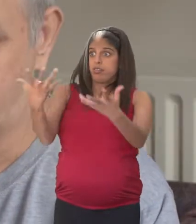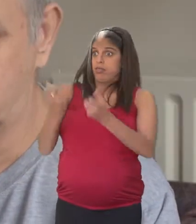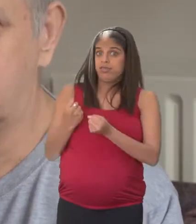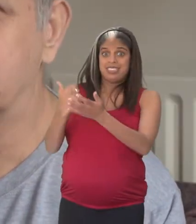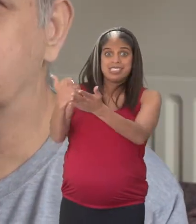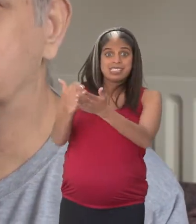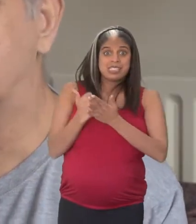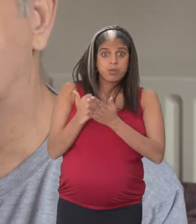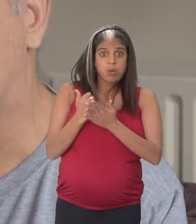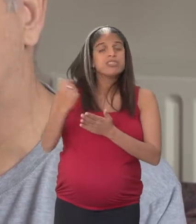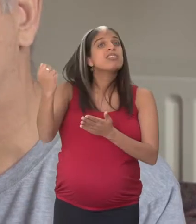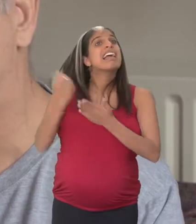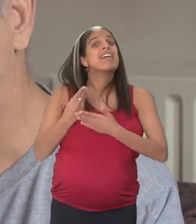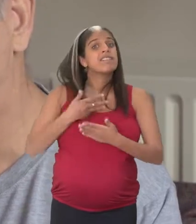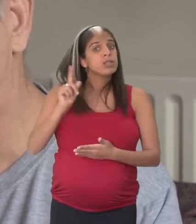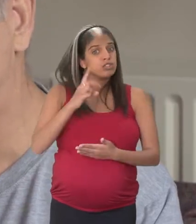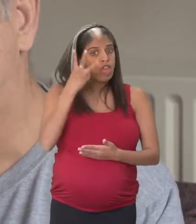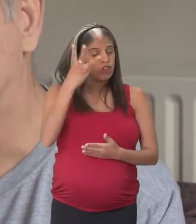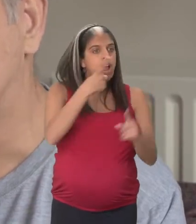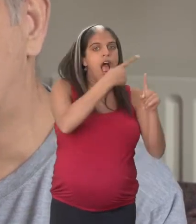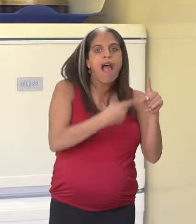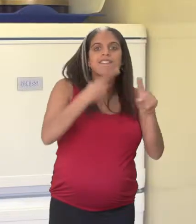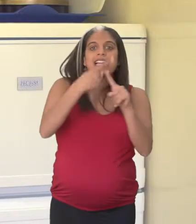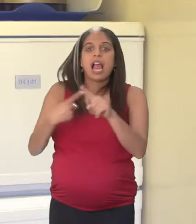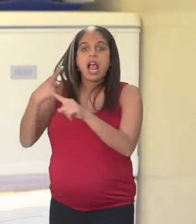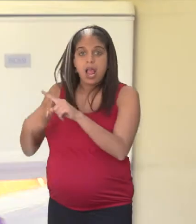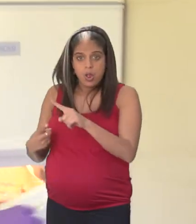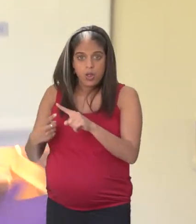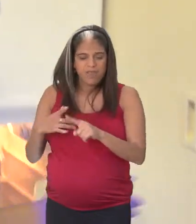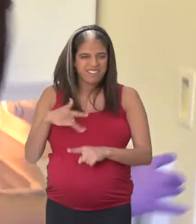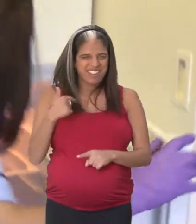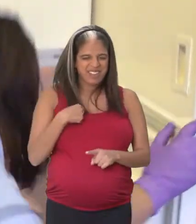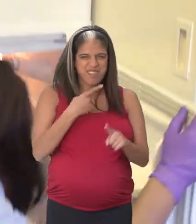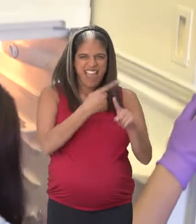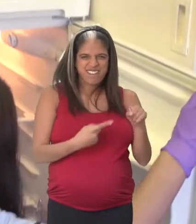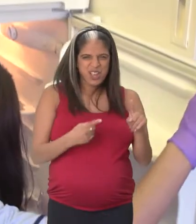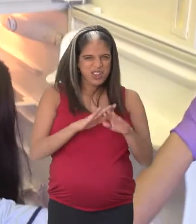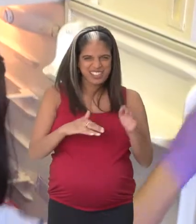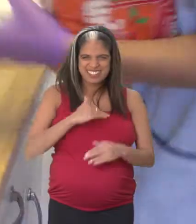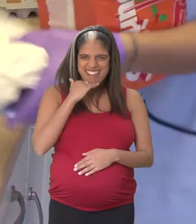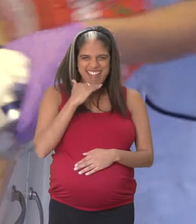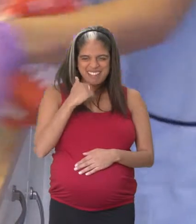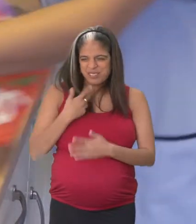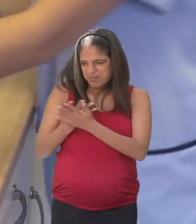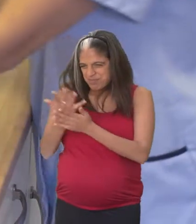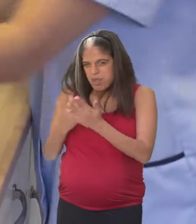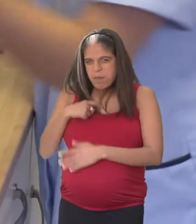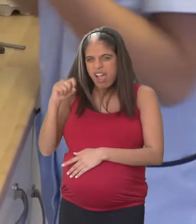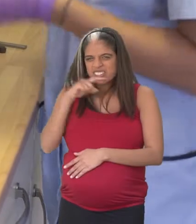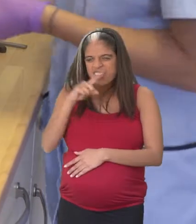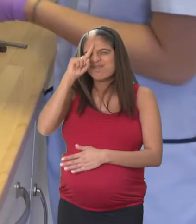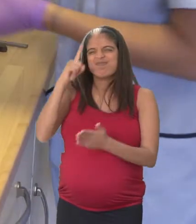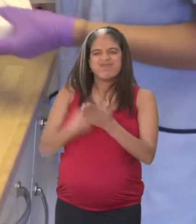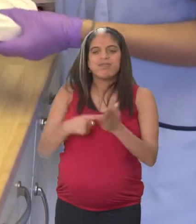the support, they gave me 3 half-an-hour support. Half an hour was enough. I speak to my son and then